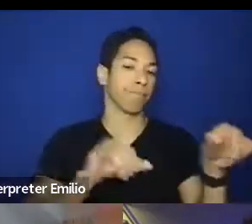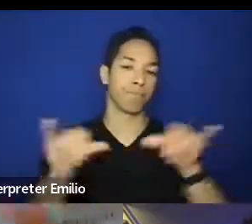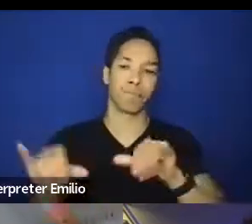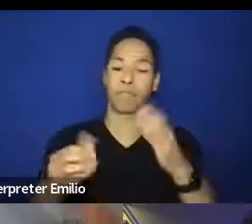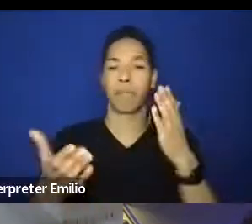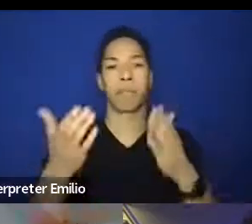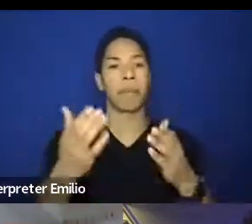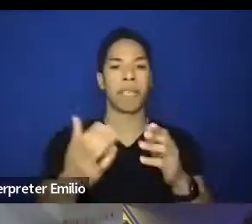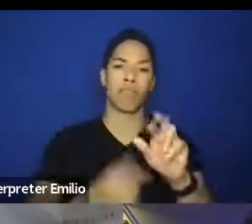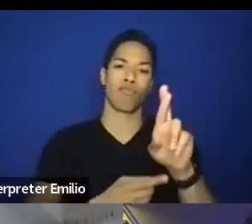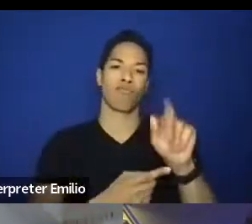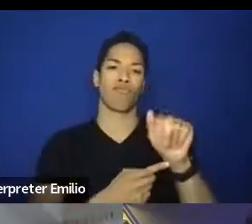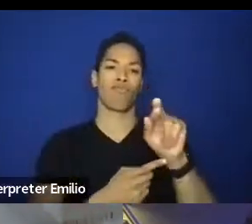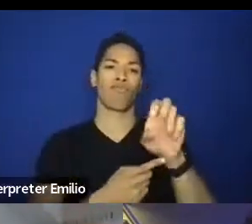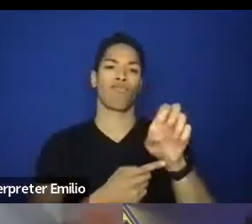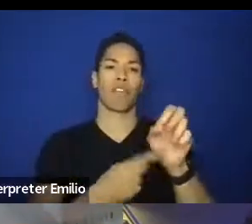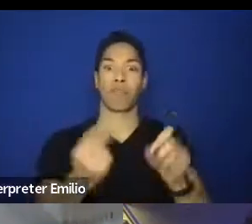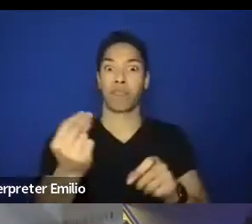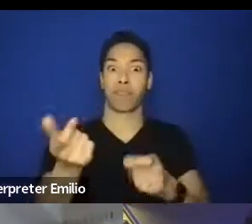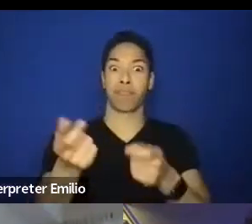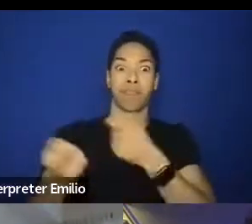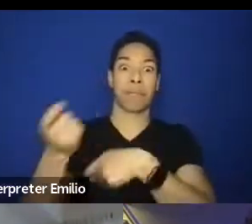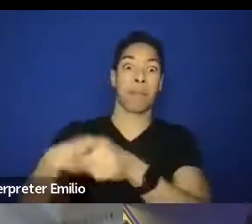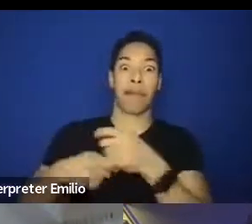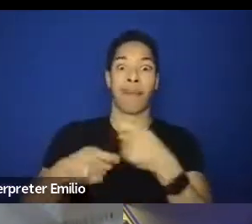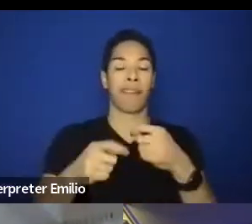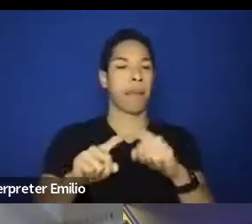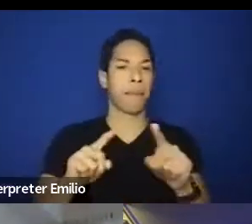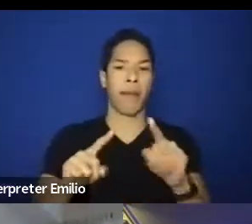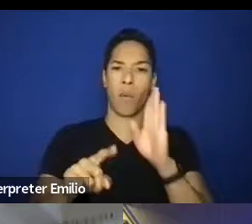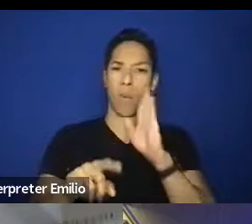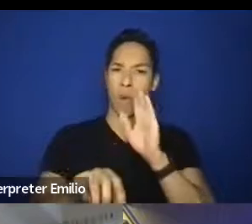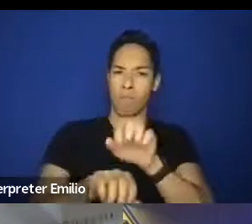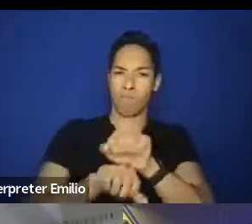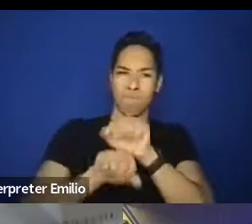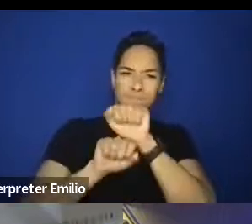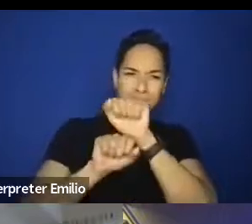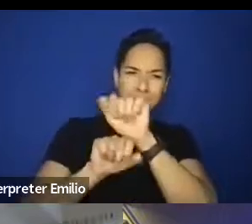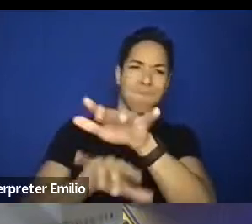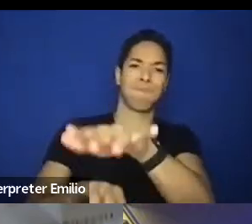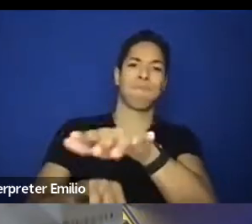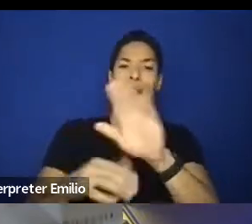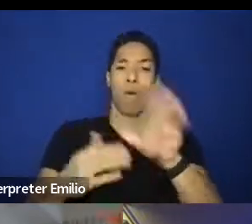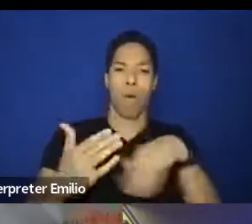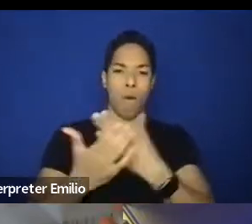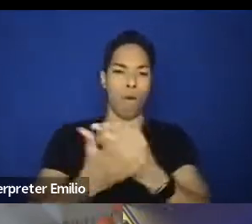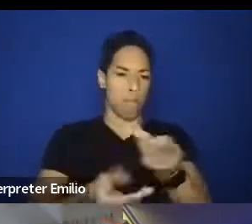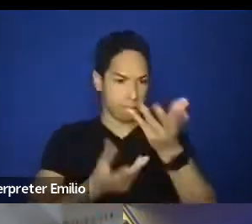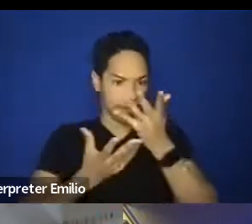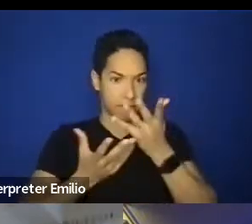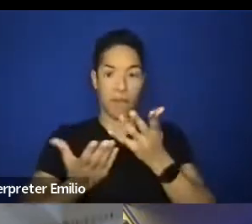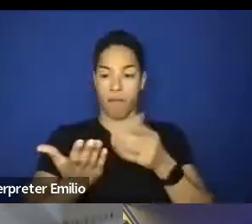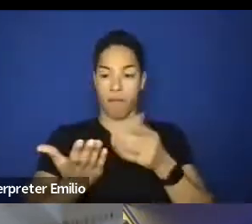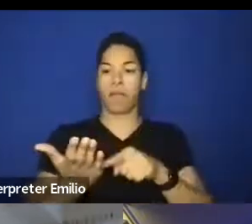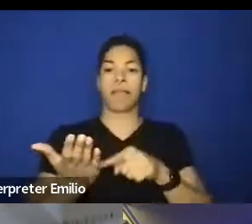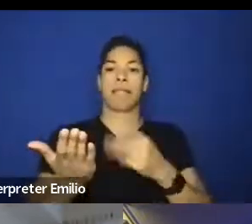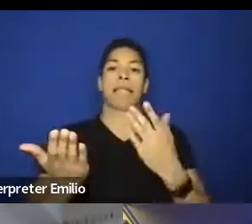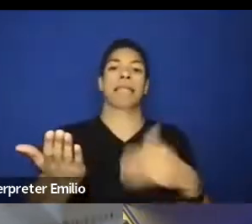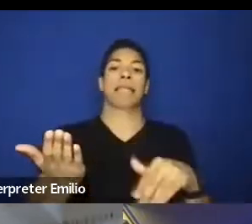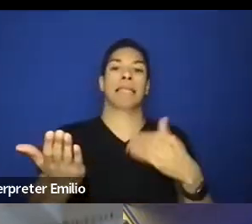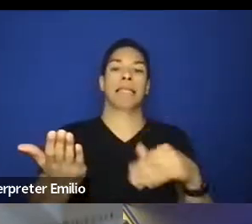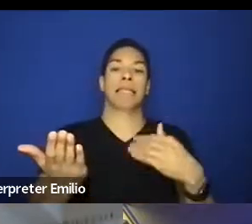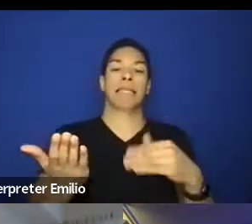immediate replacement situation, but they'll send you all of the material. And I think it's worth considering, and kind of going back to what you were saying